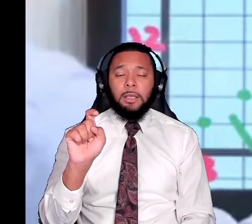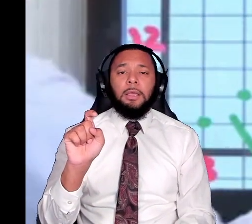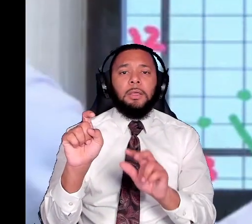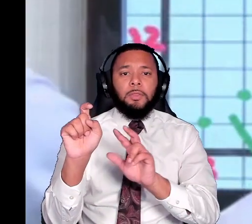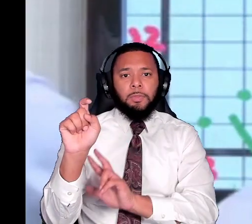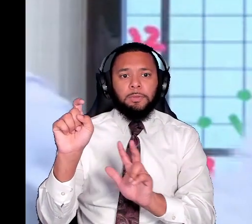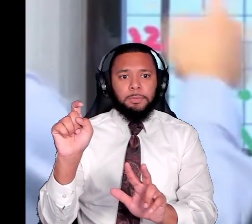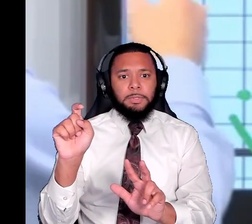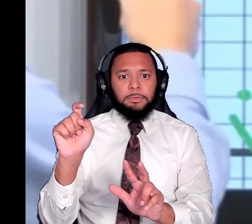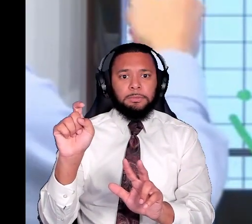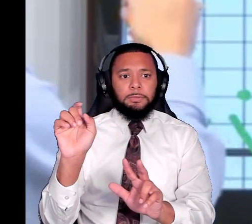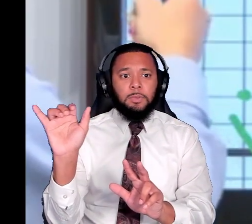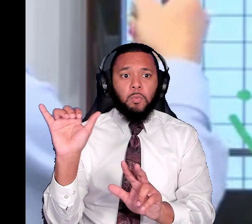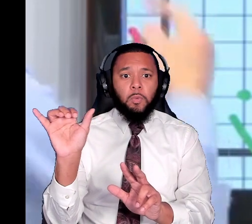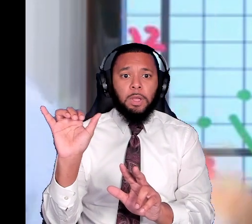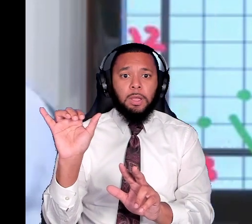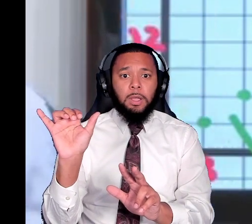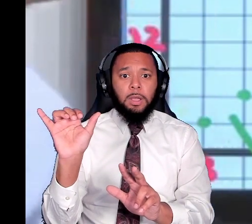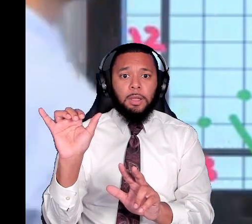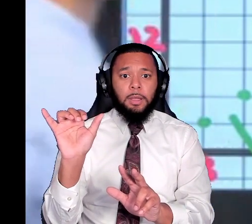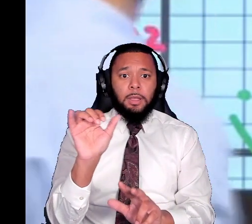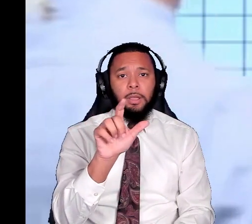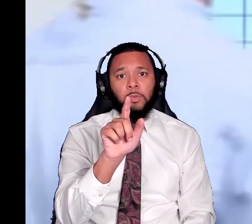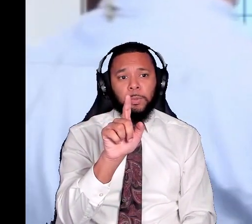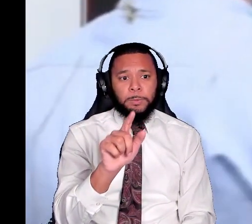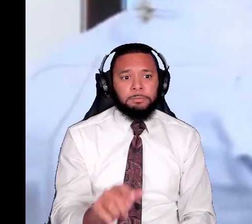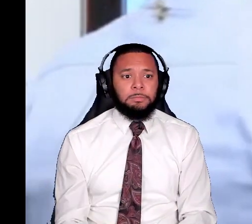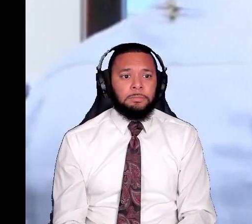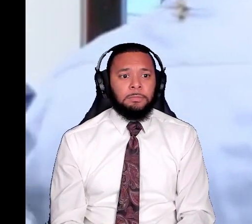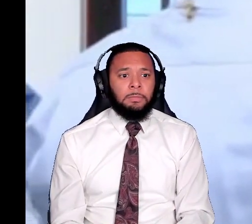And this is a y value of 21.